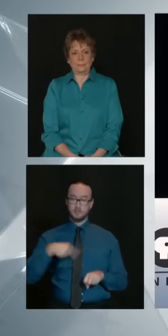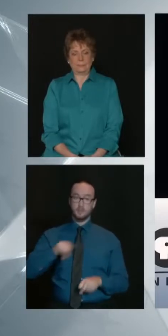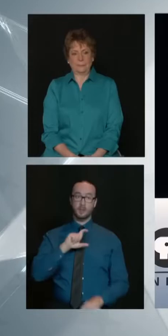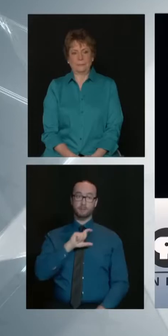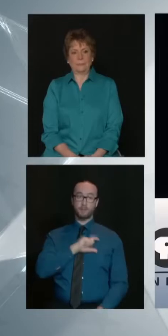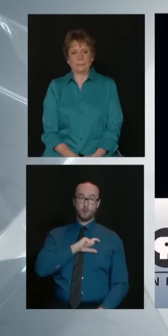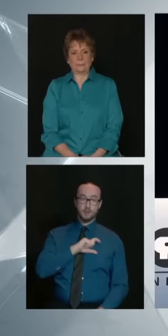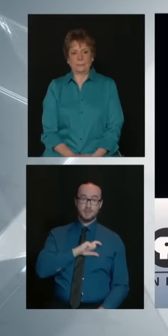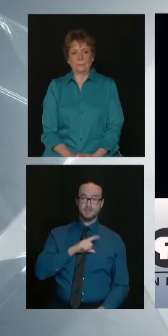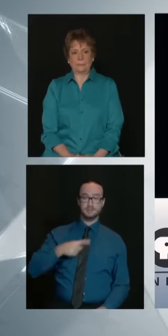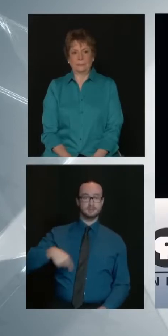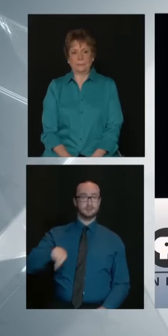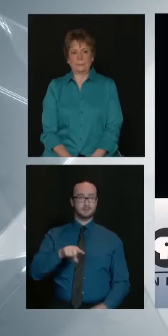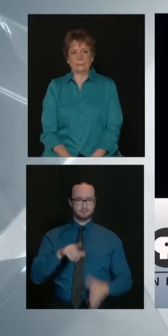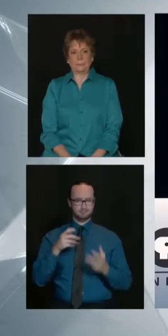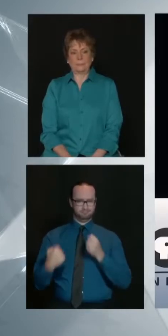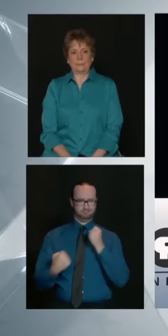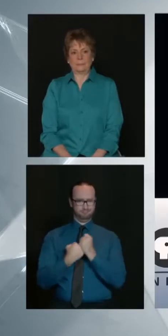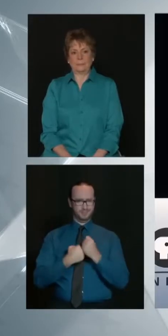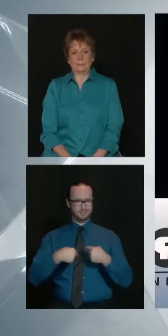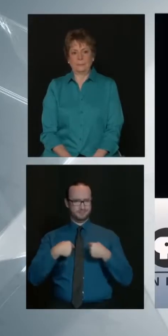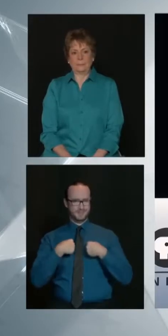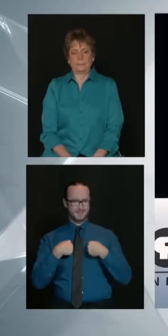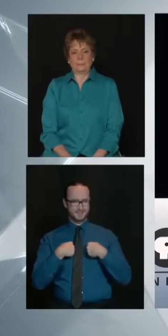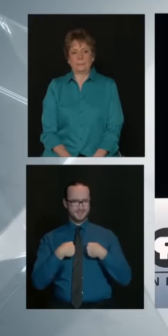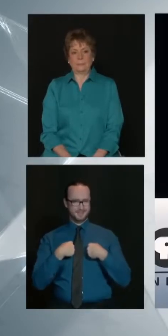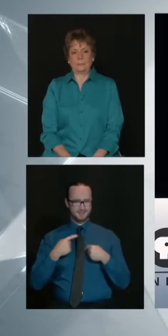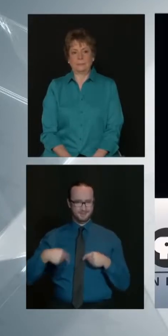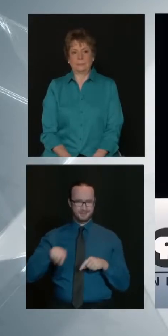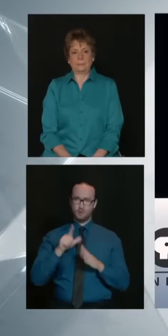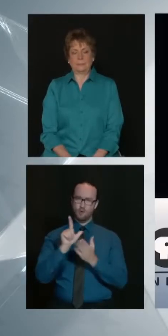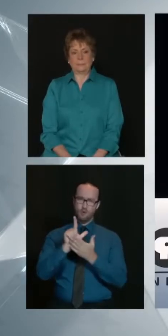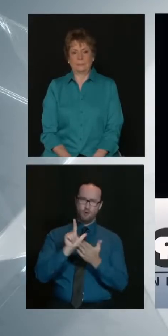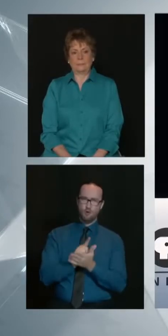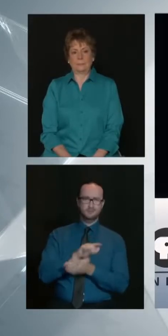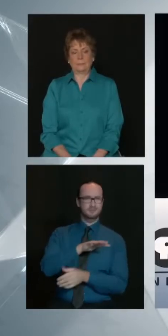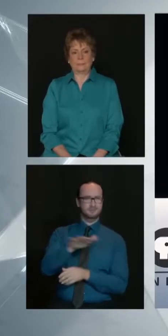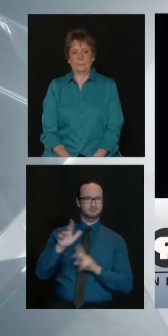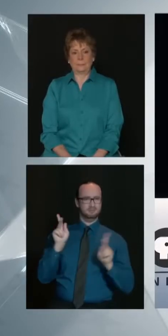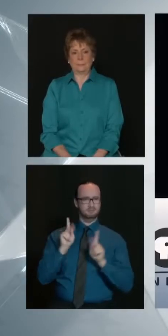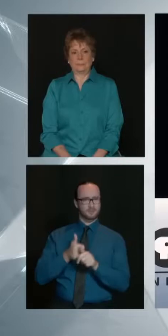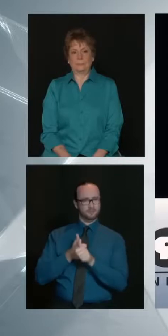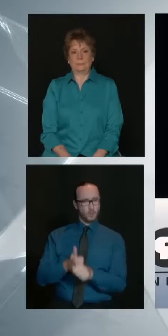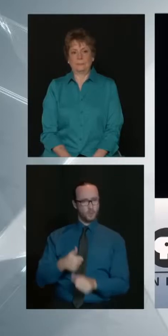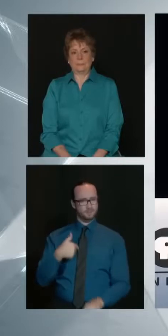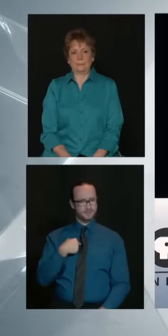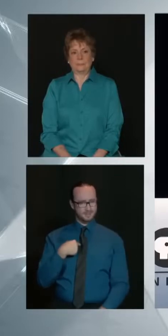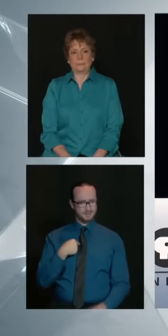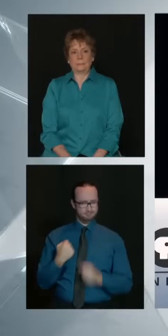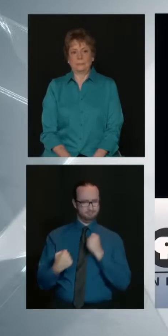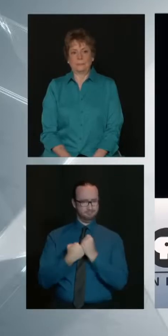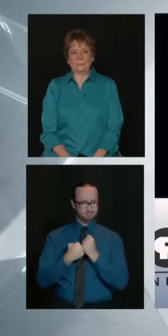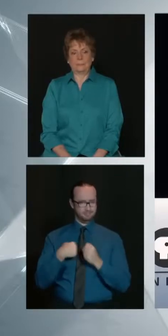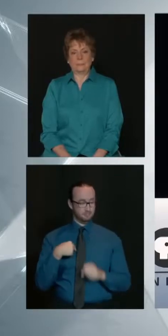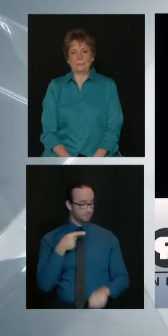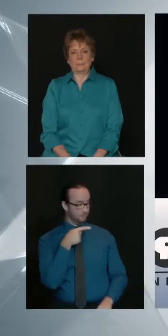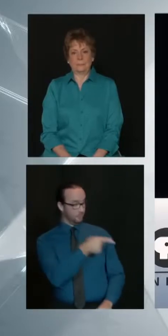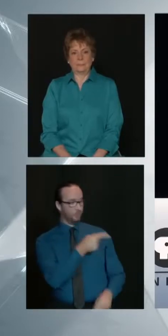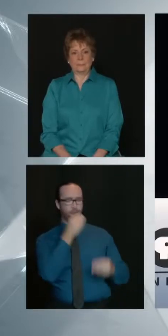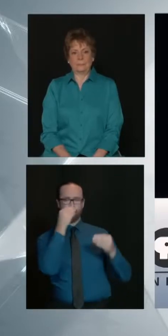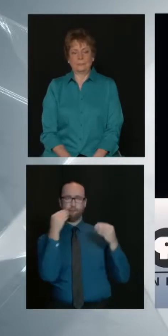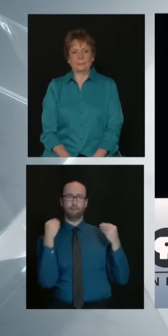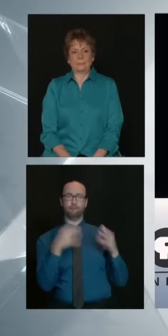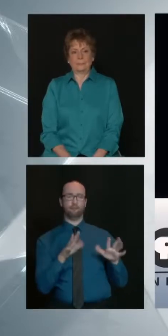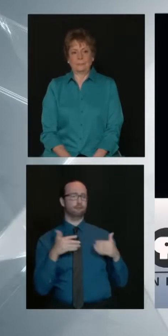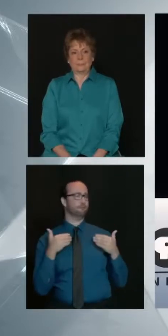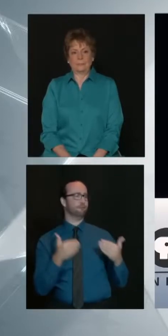bad enough if they were trying to enforce federal law and failing, but they've just surrendered. They've thrown their hands up and thrown our southern border wide open. It's killing